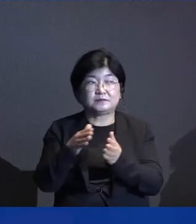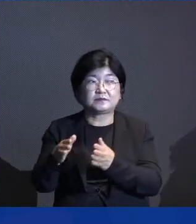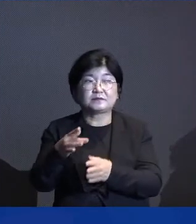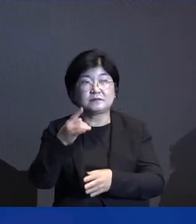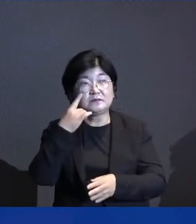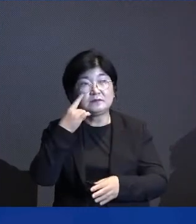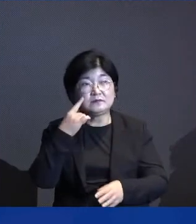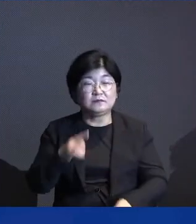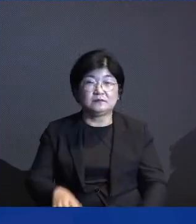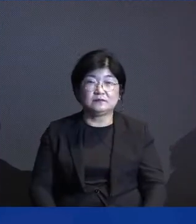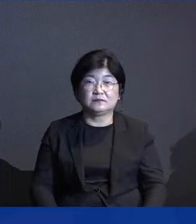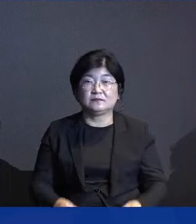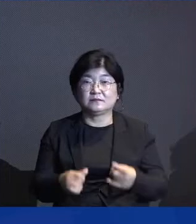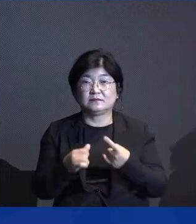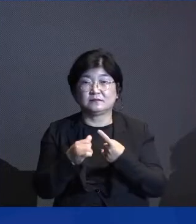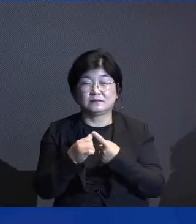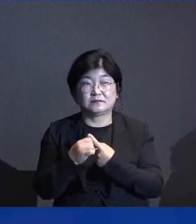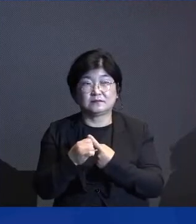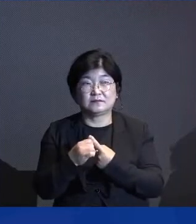big questions, and